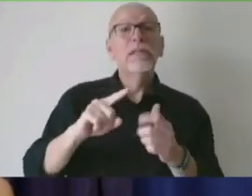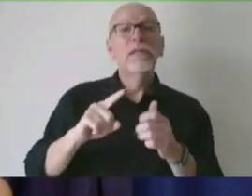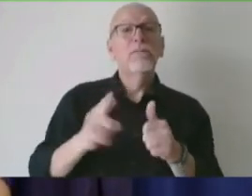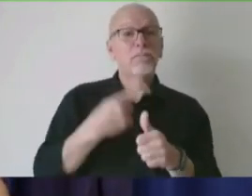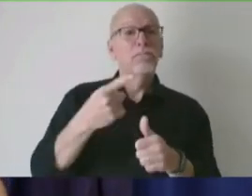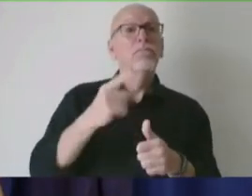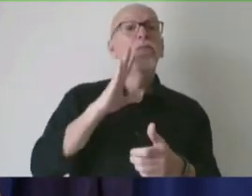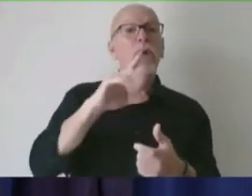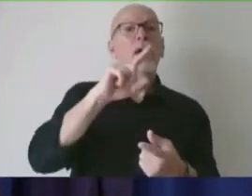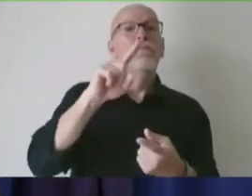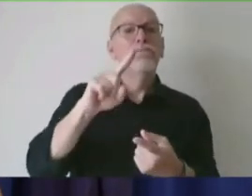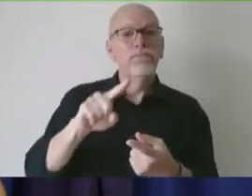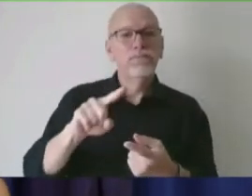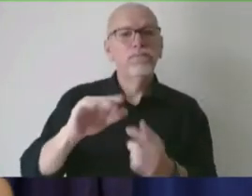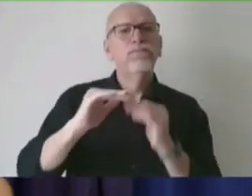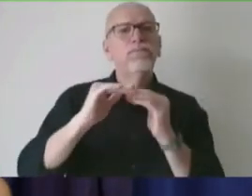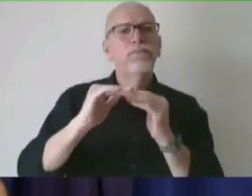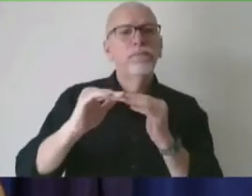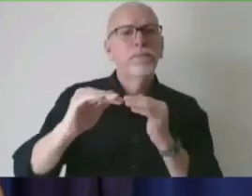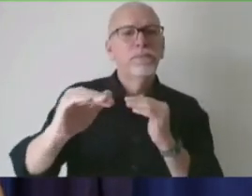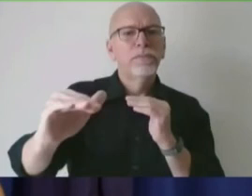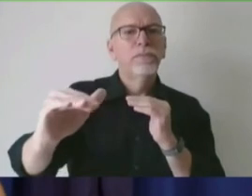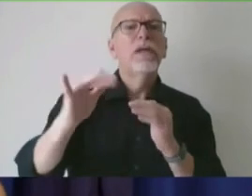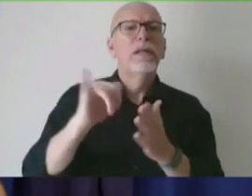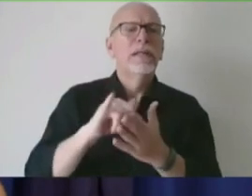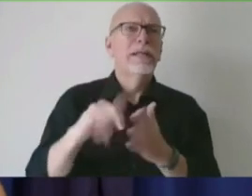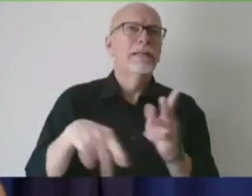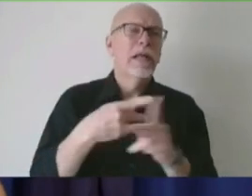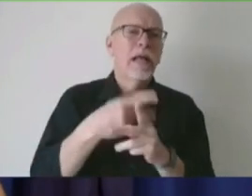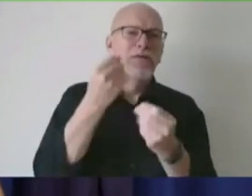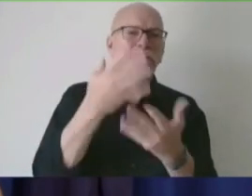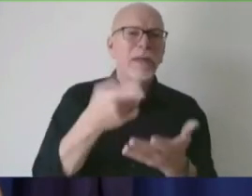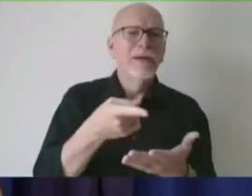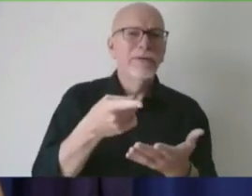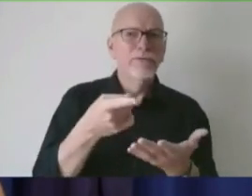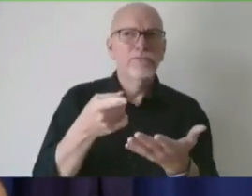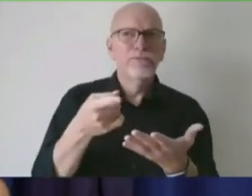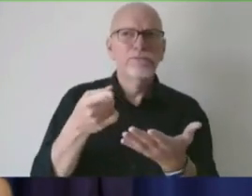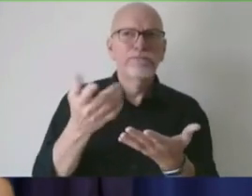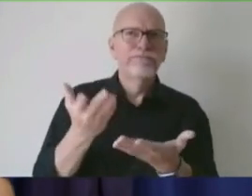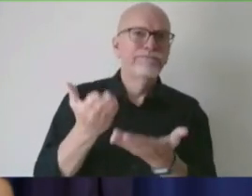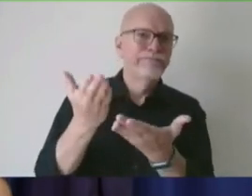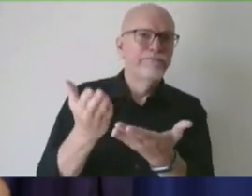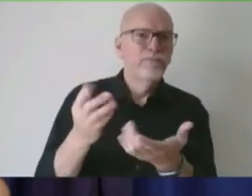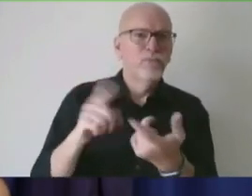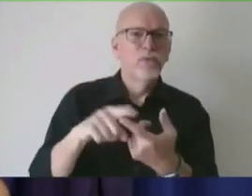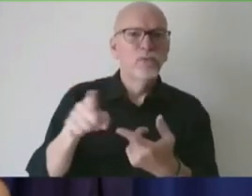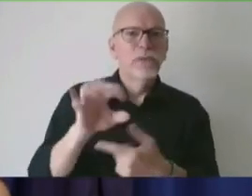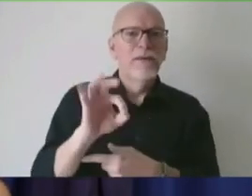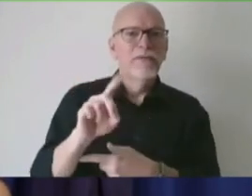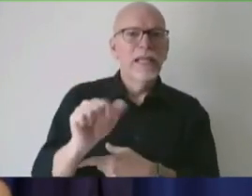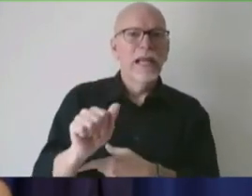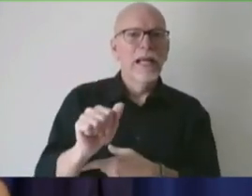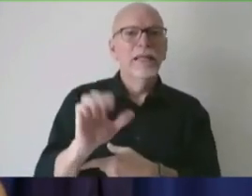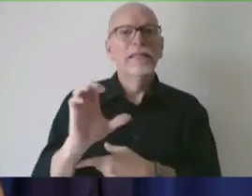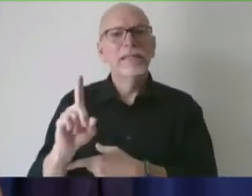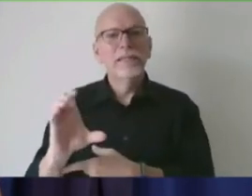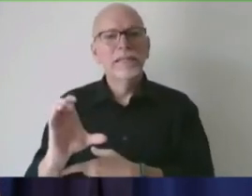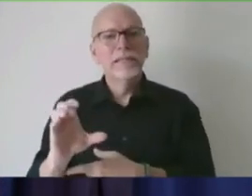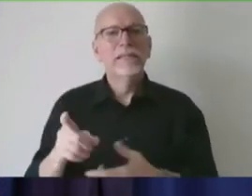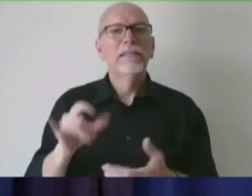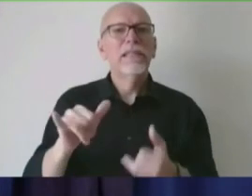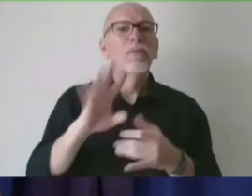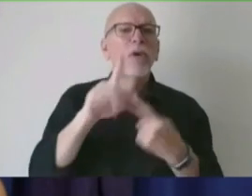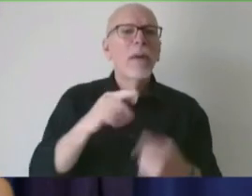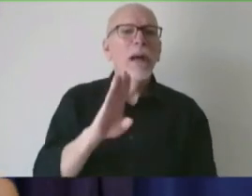off, but then it levels off. And so that's a type of information that they're bringing, to the FDA, to the CDC, when they're talking about